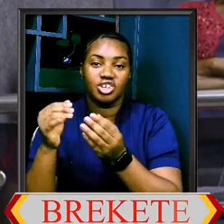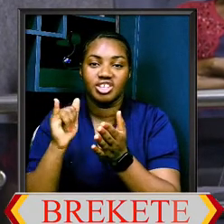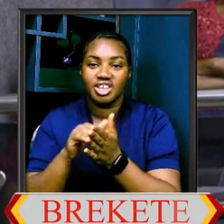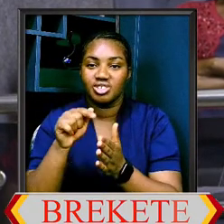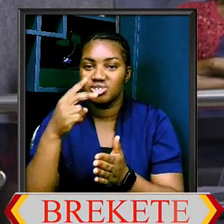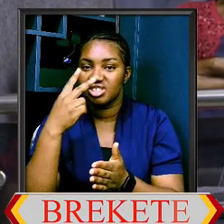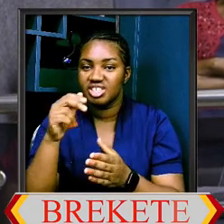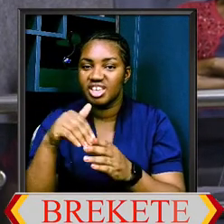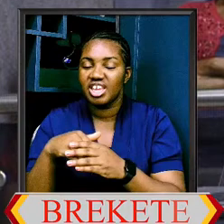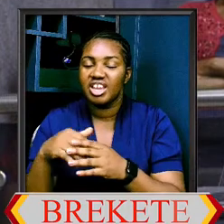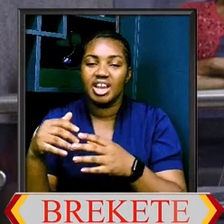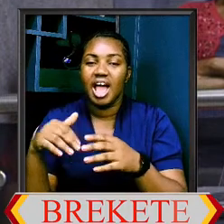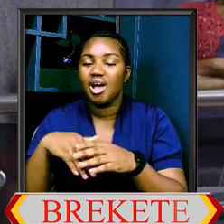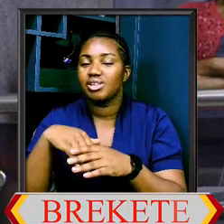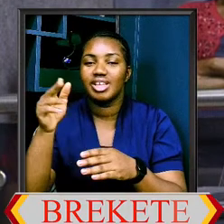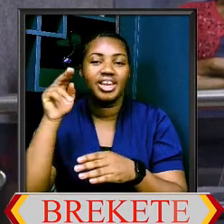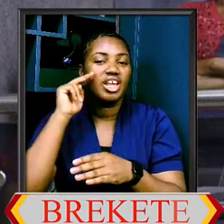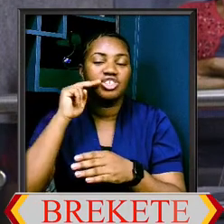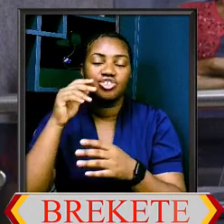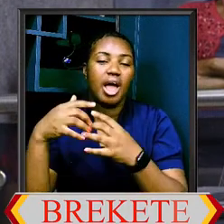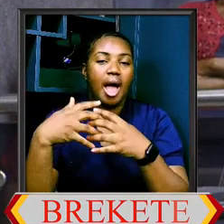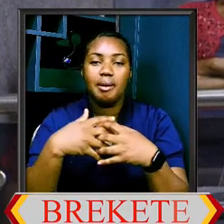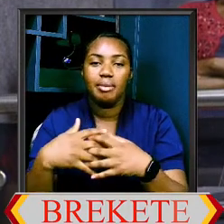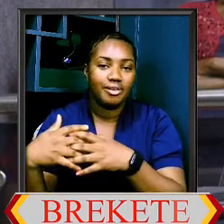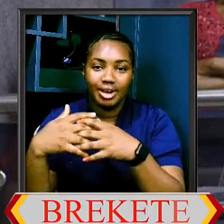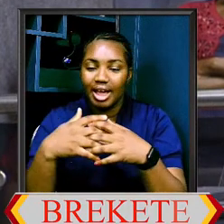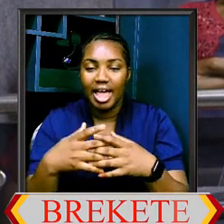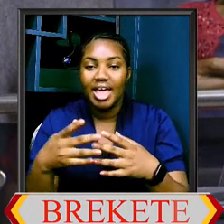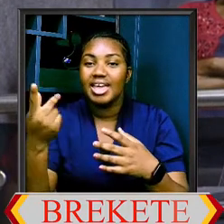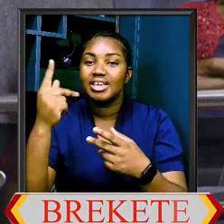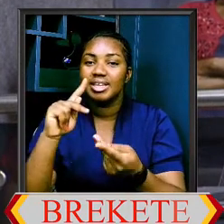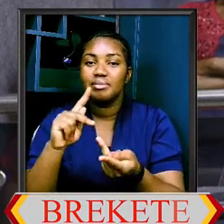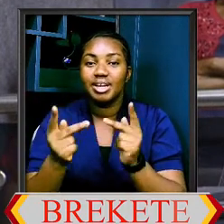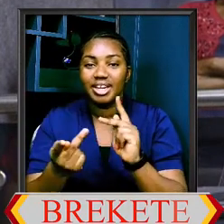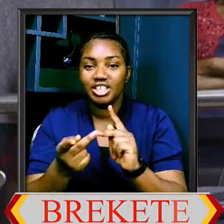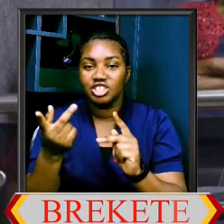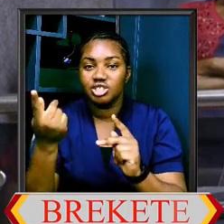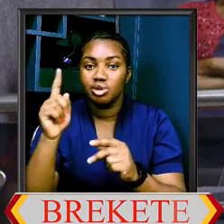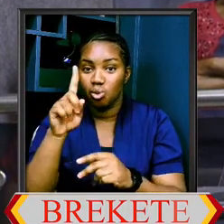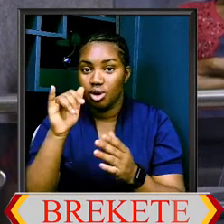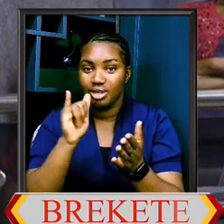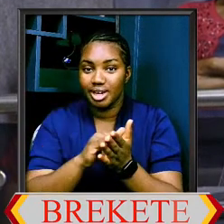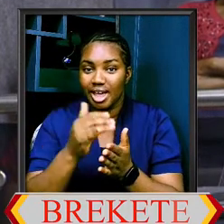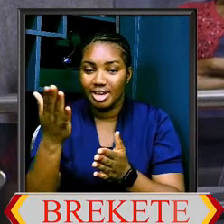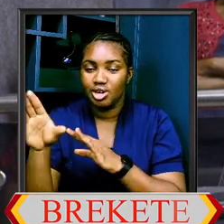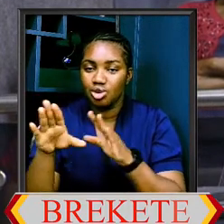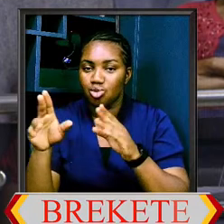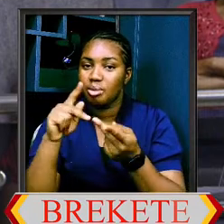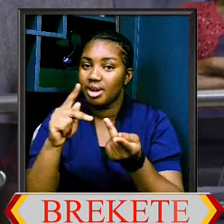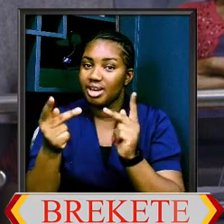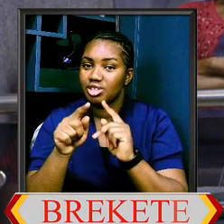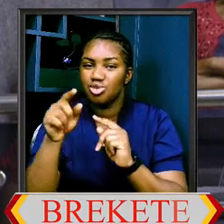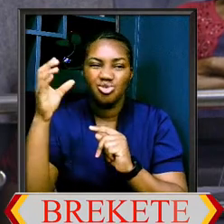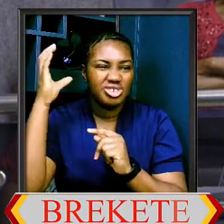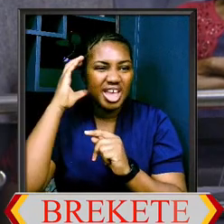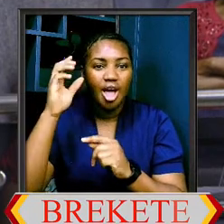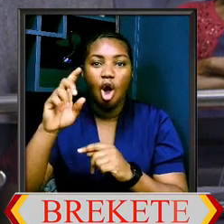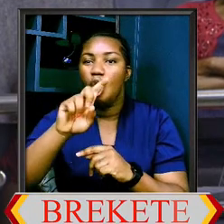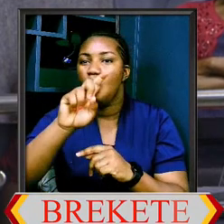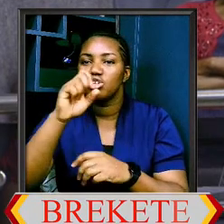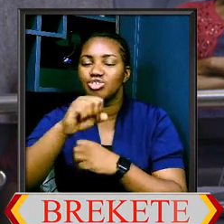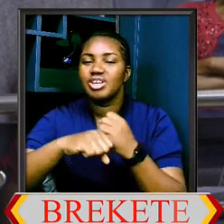see for Europe and America, the partnership, the one way they do partnership, we go here 100